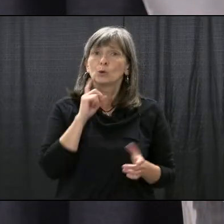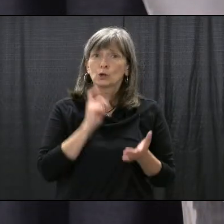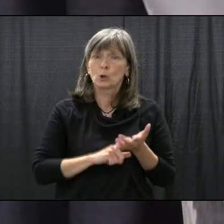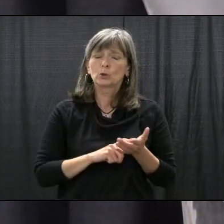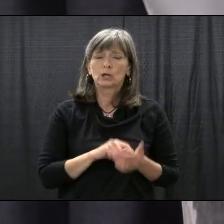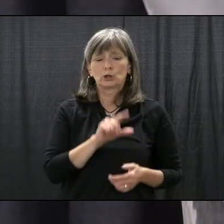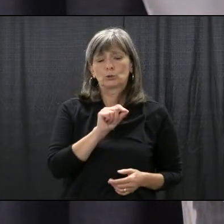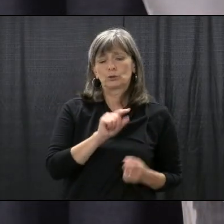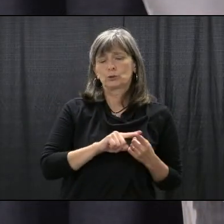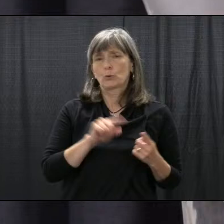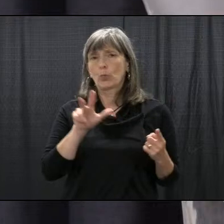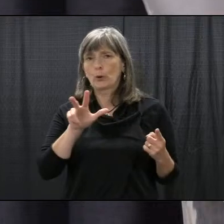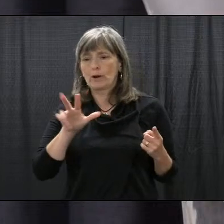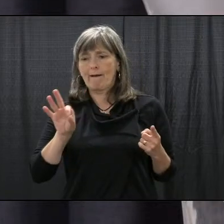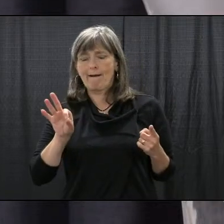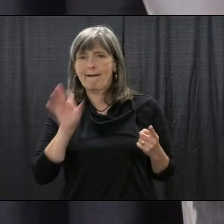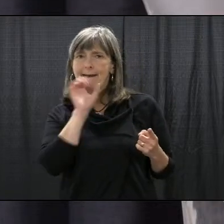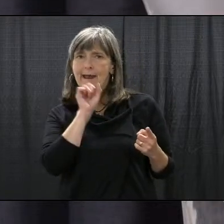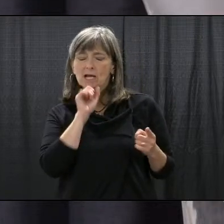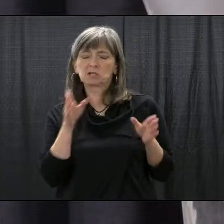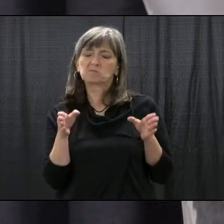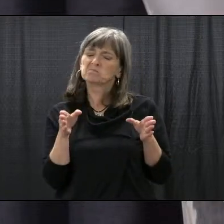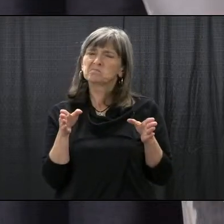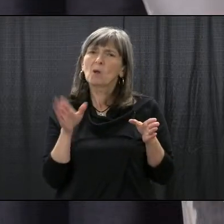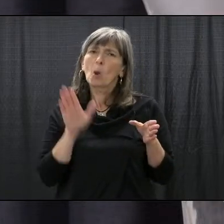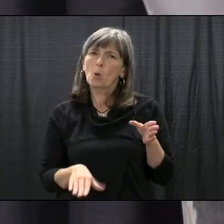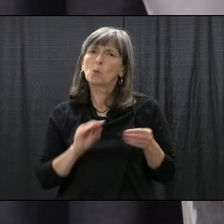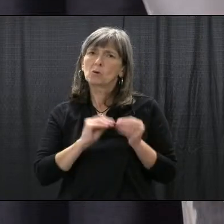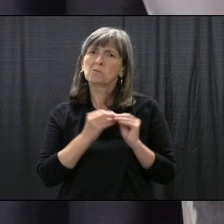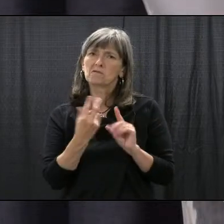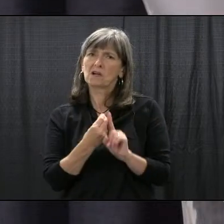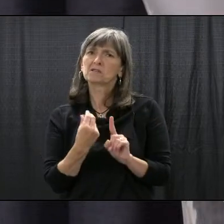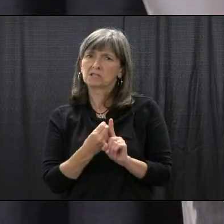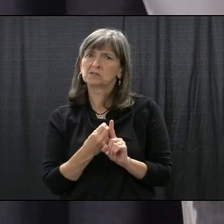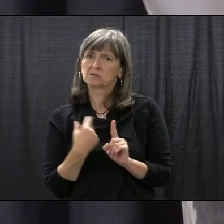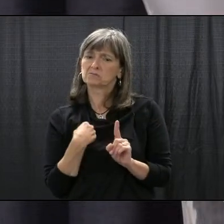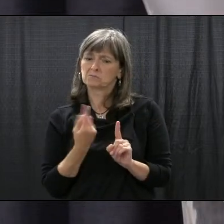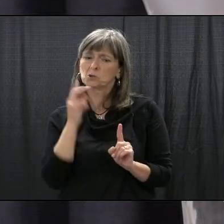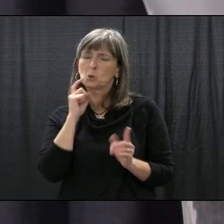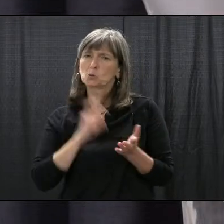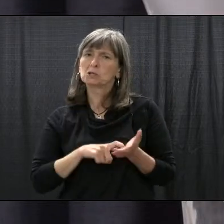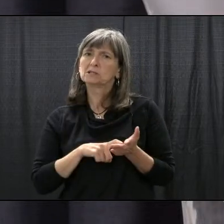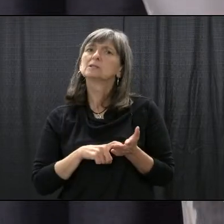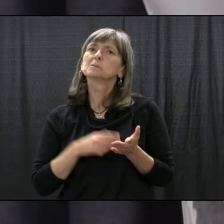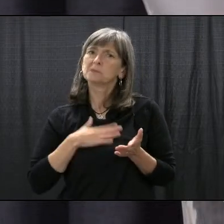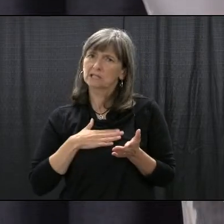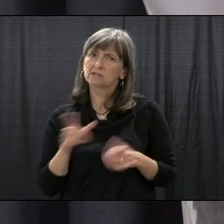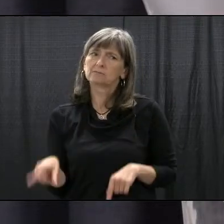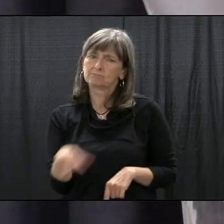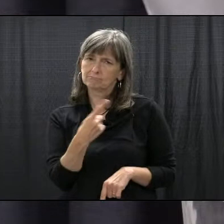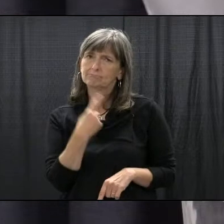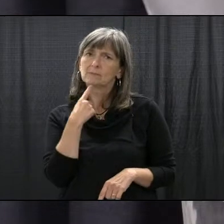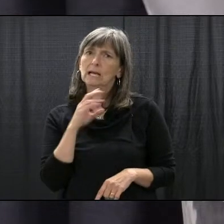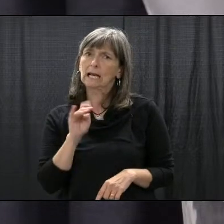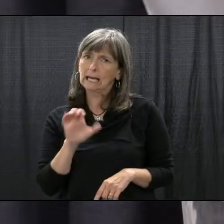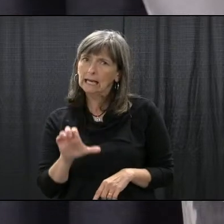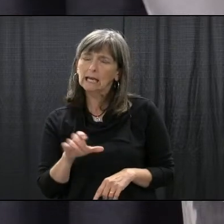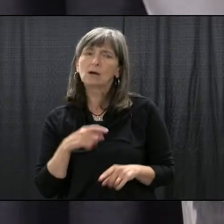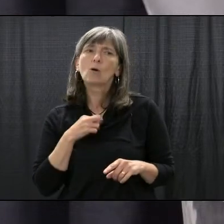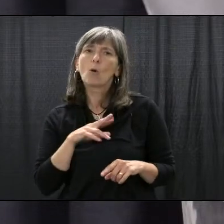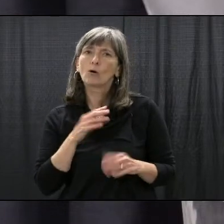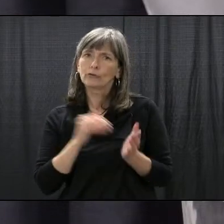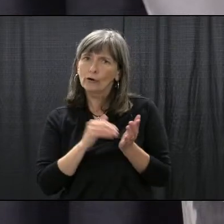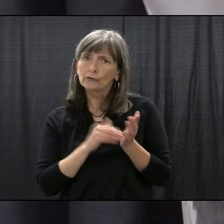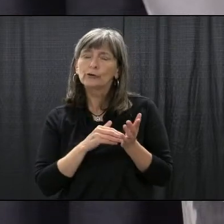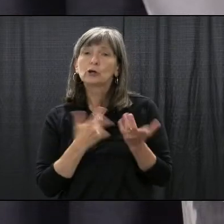and we would encourage them to take the opportunity to avail of clinics nearby. There will be